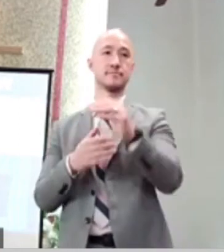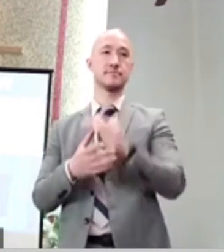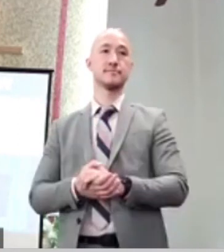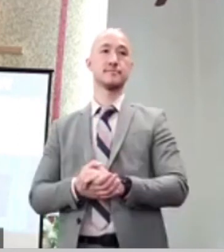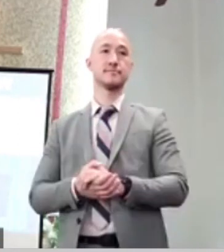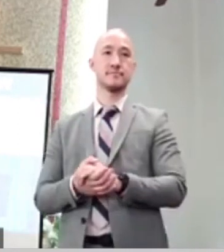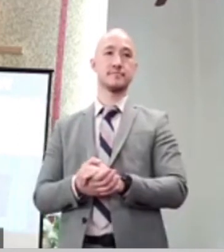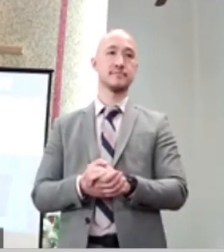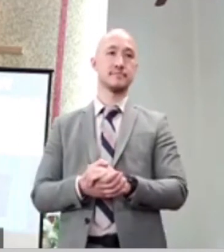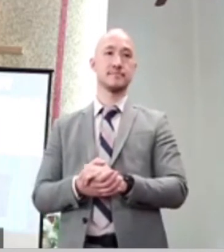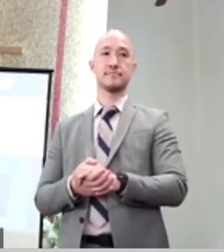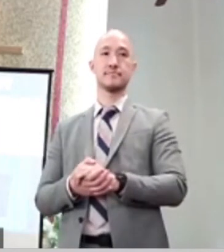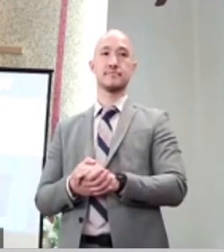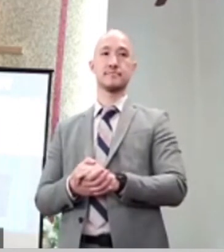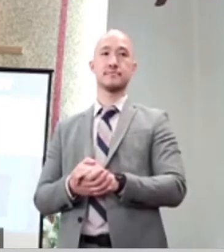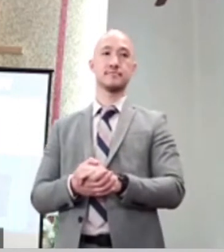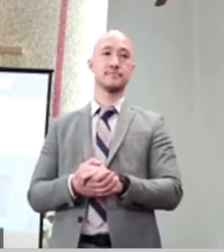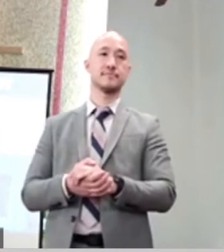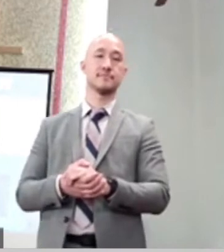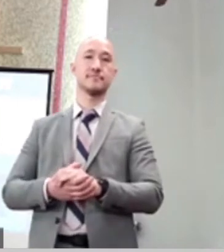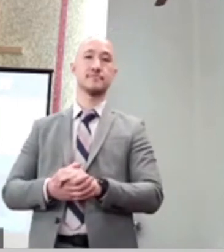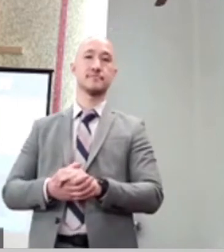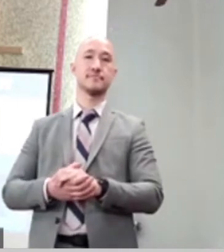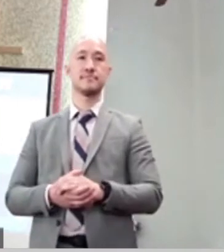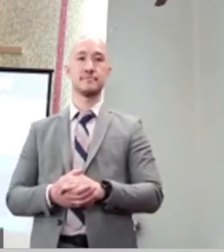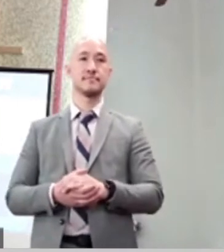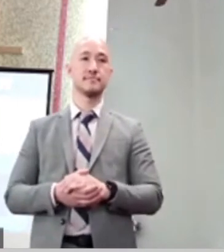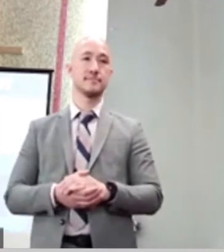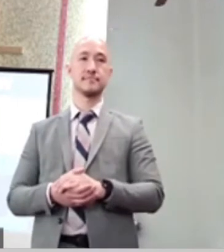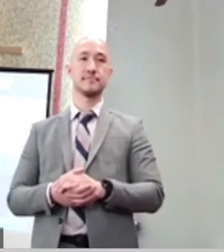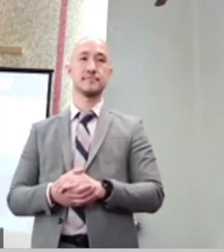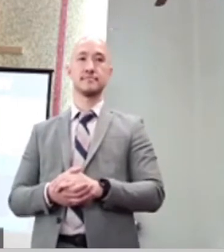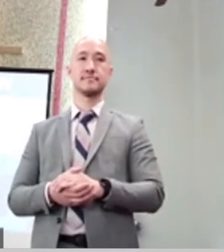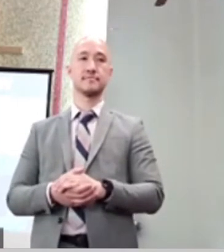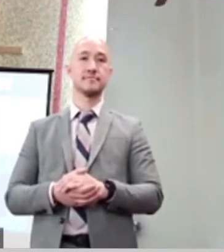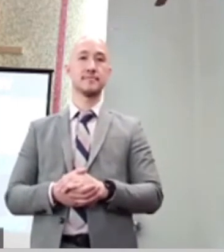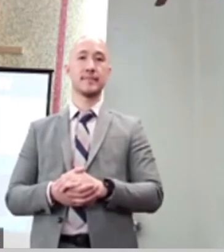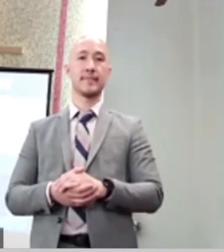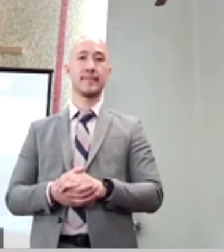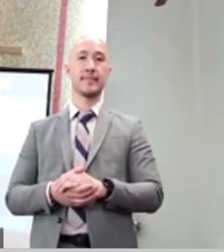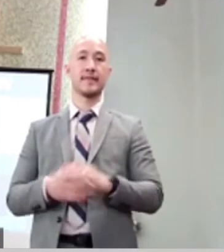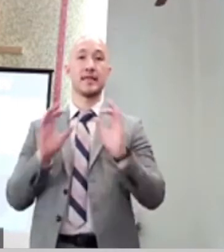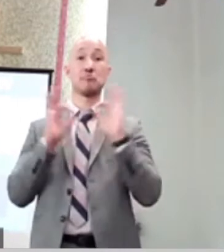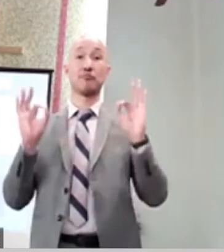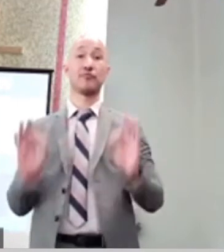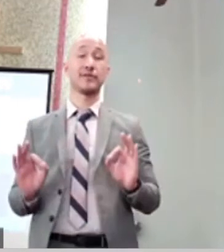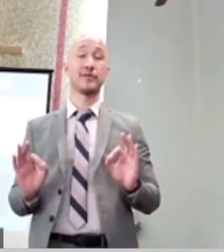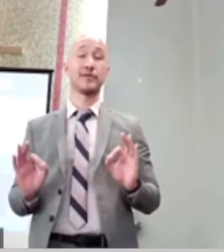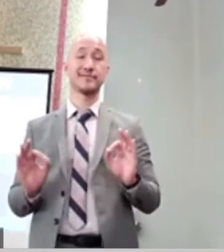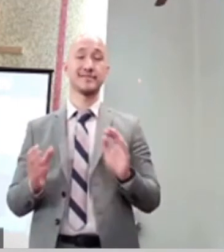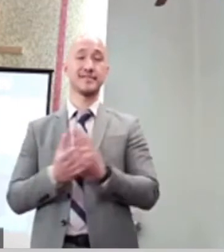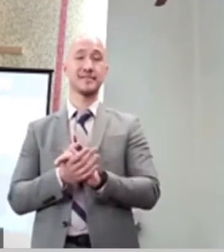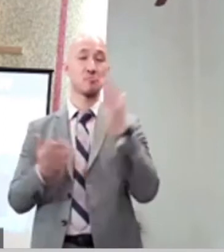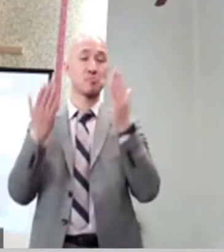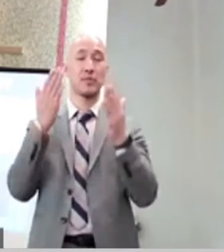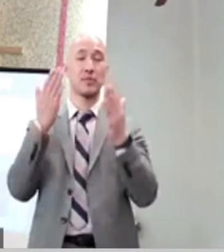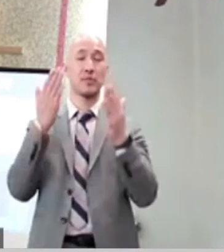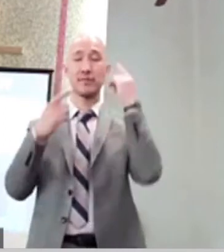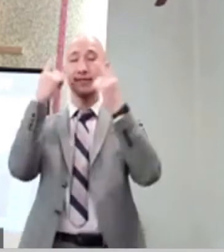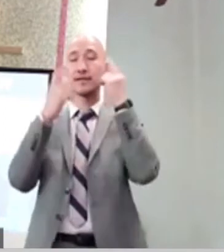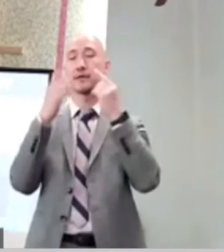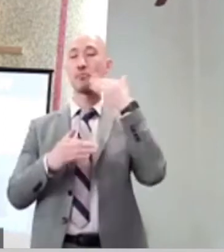the Pharisees didn't understand that they should have included themselves under the sinners category, but they didn't. They thought they